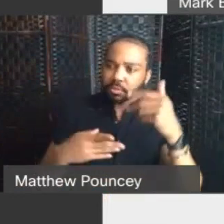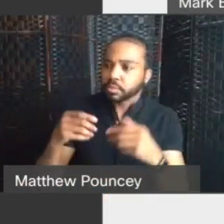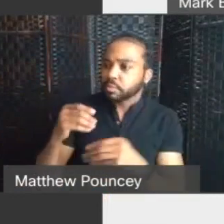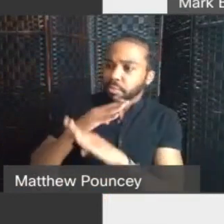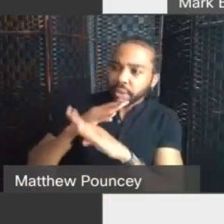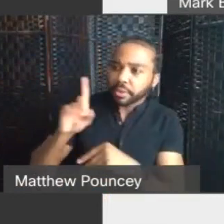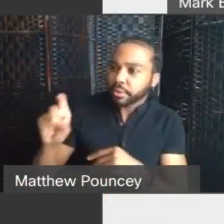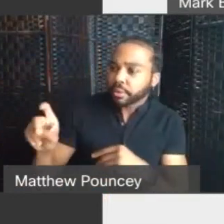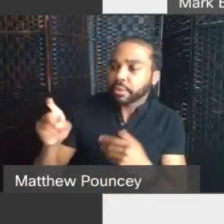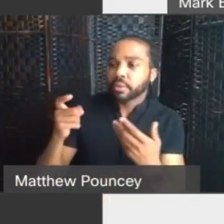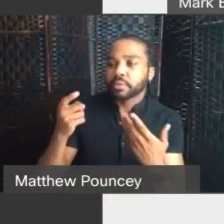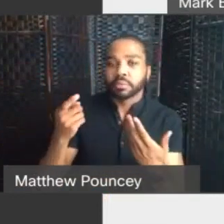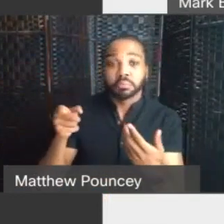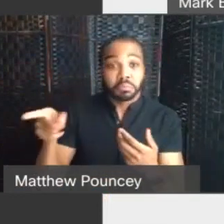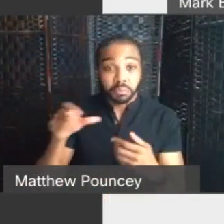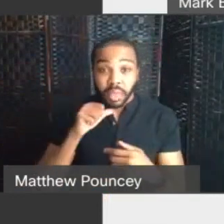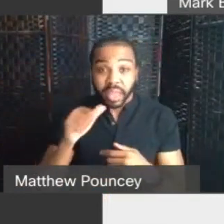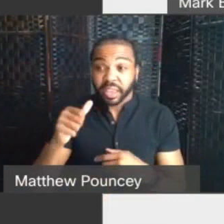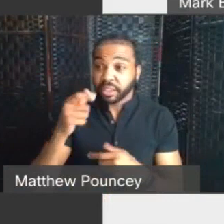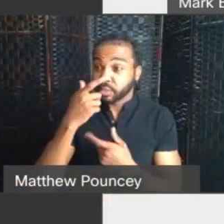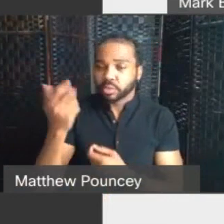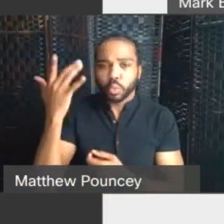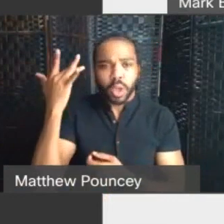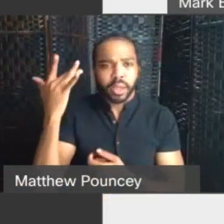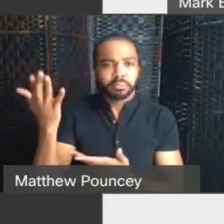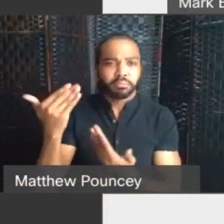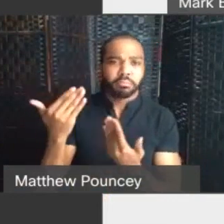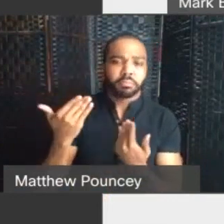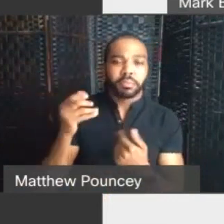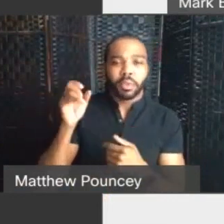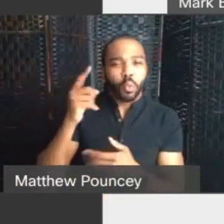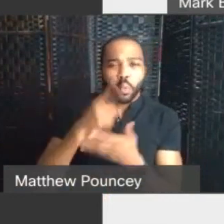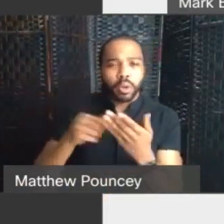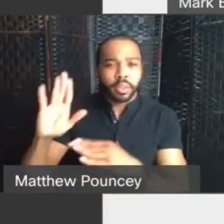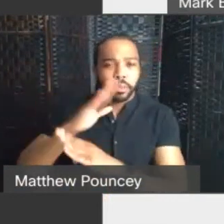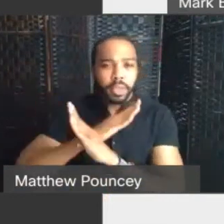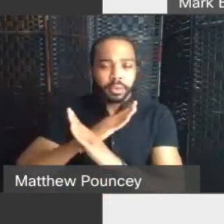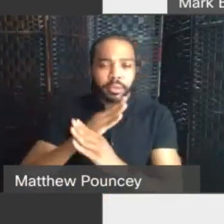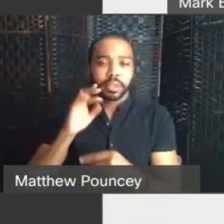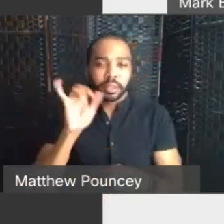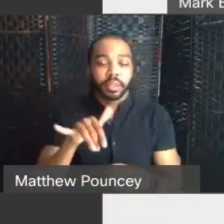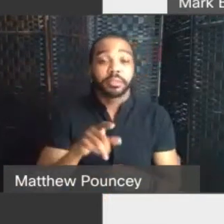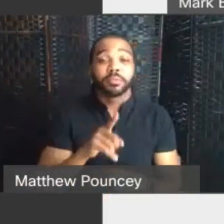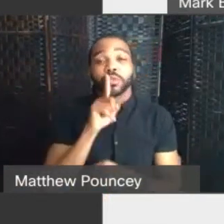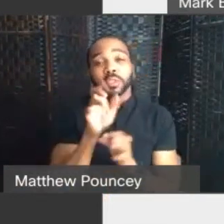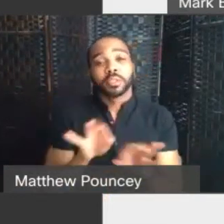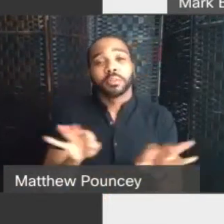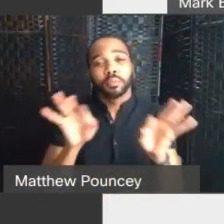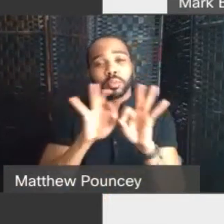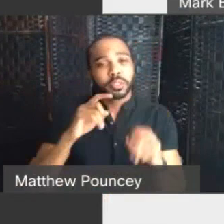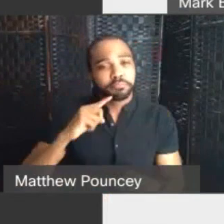Or no, they're not interested. What are the reasons? What are those barriers? So it is really essential